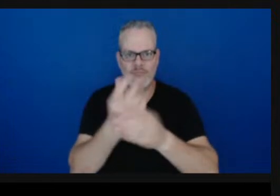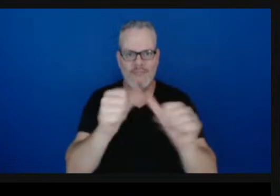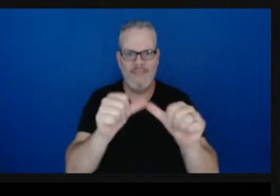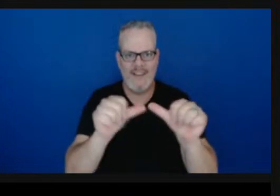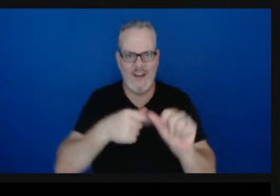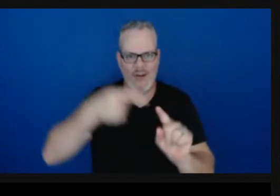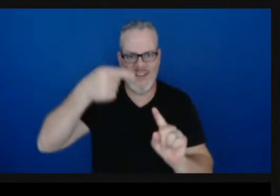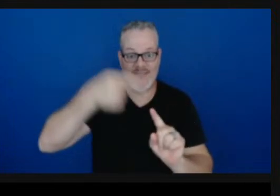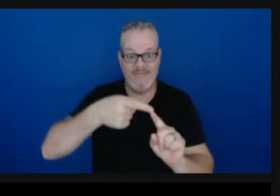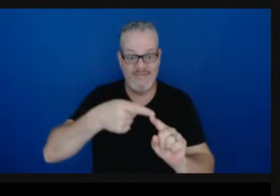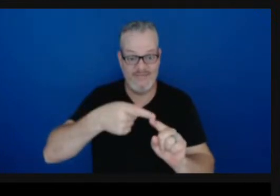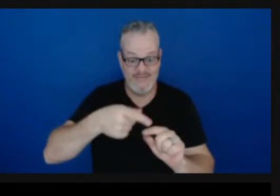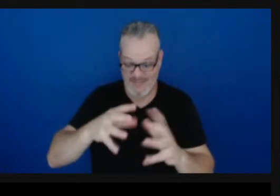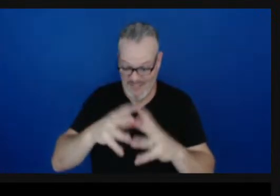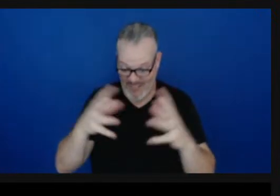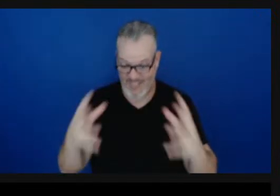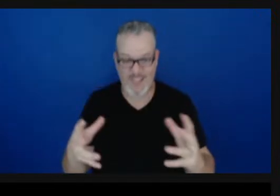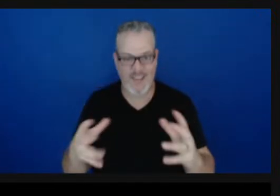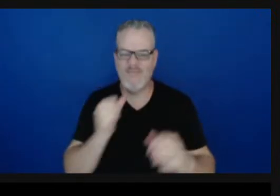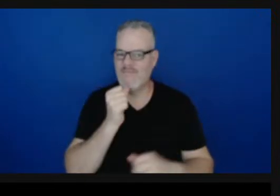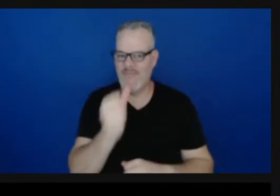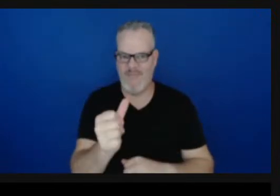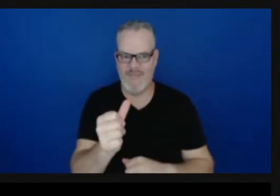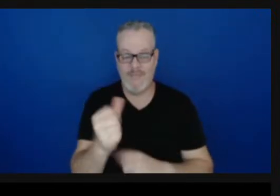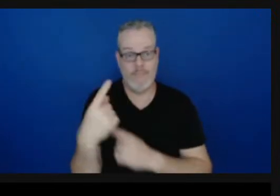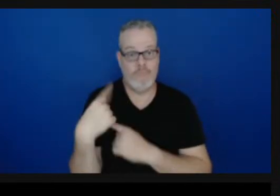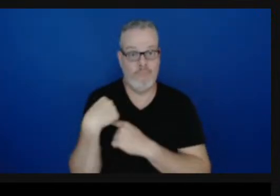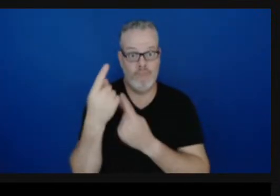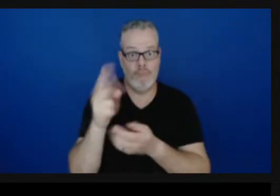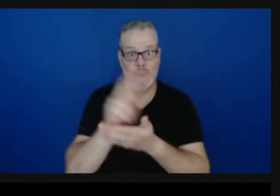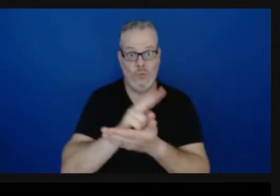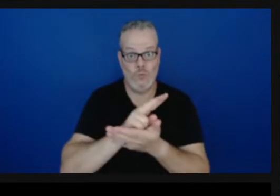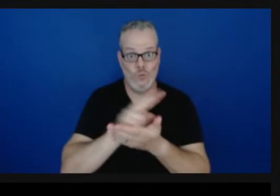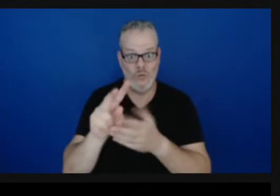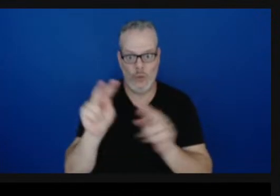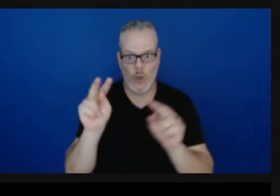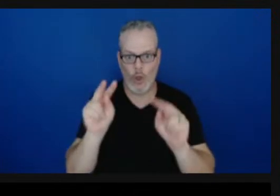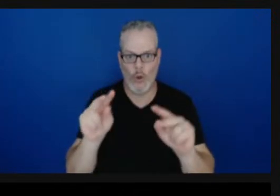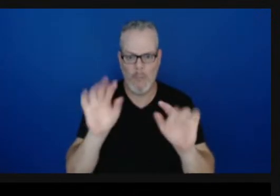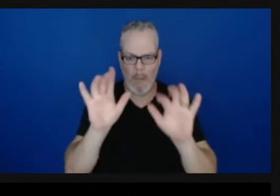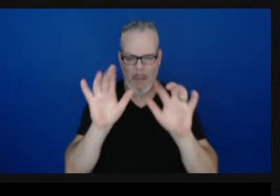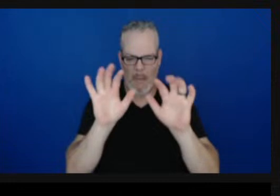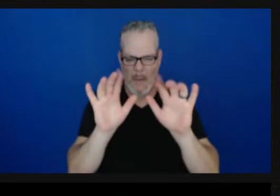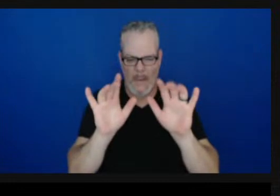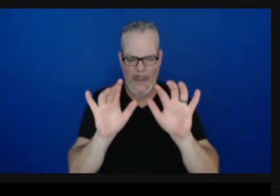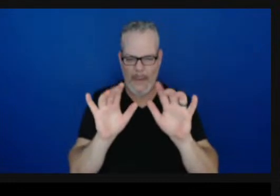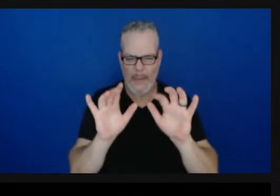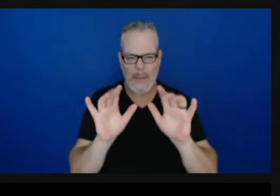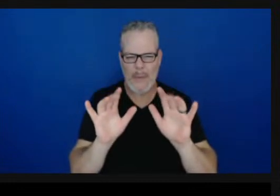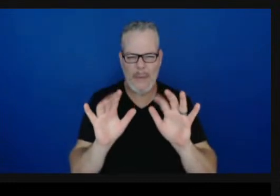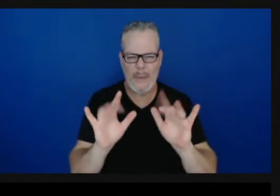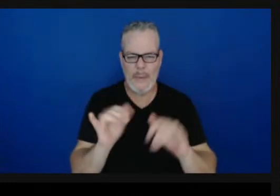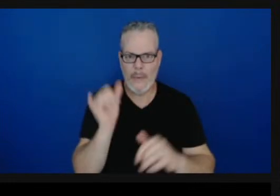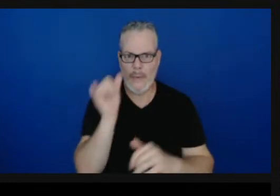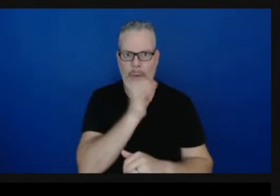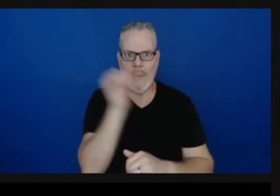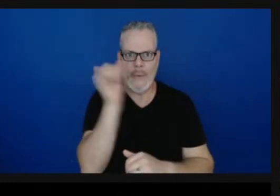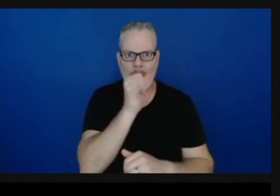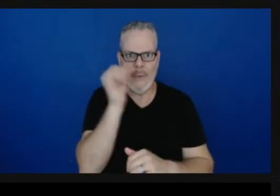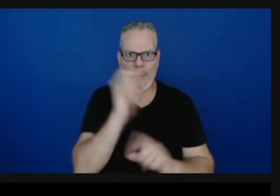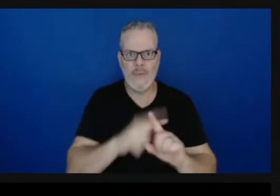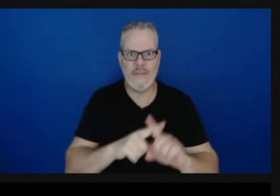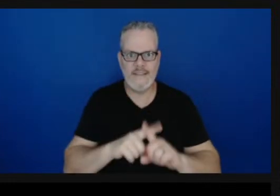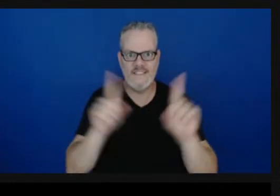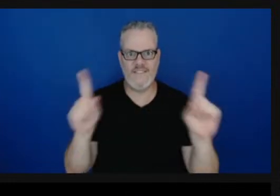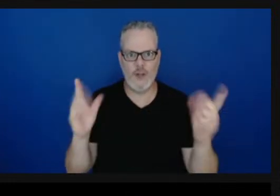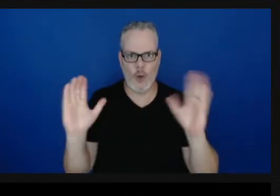Not a whole lot. And if I put it back the last 2 weeks, you'll catch the eruption as well. So you can see what a difference it is to